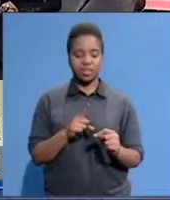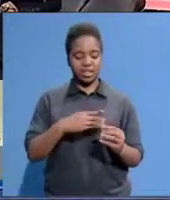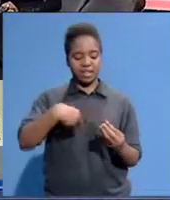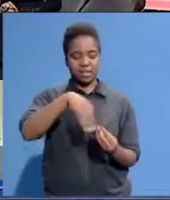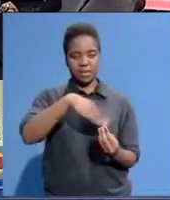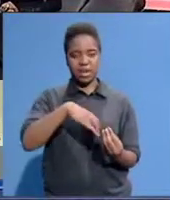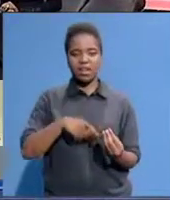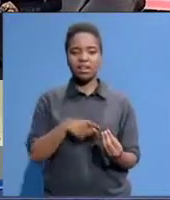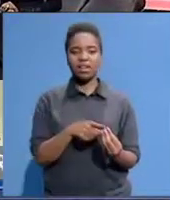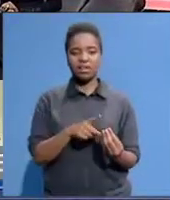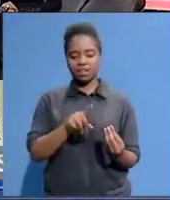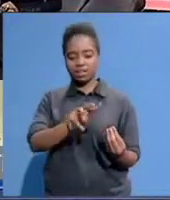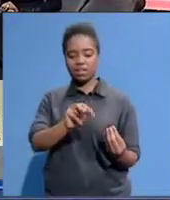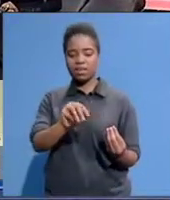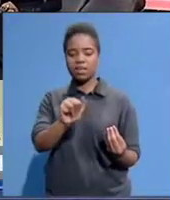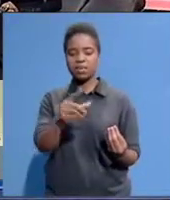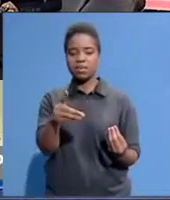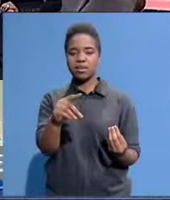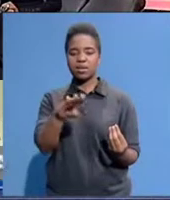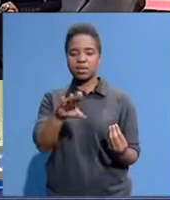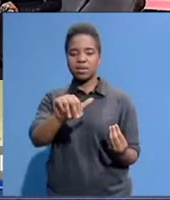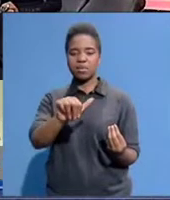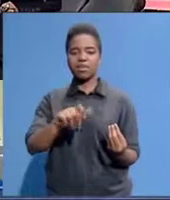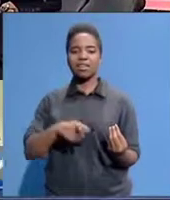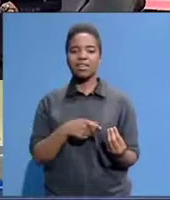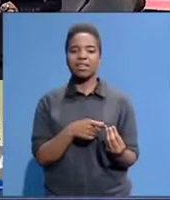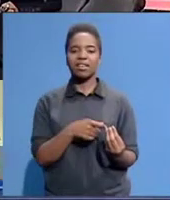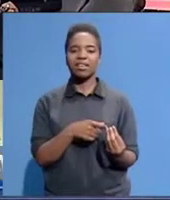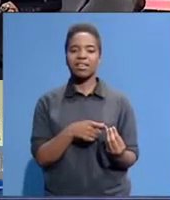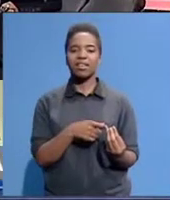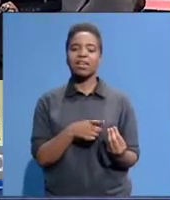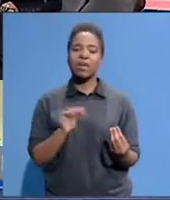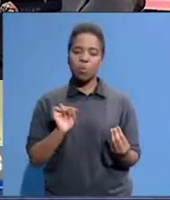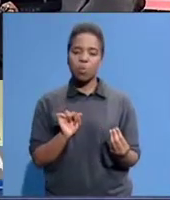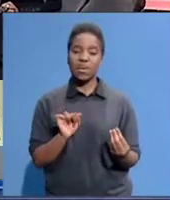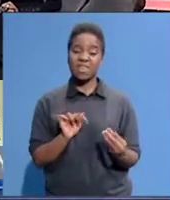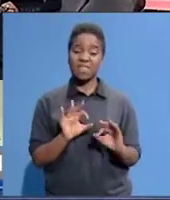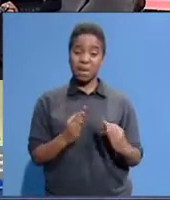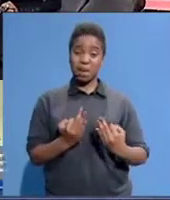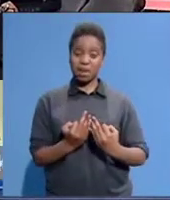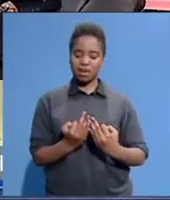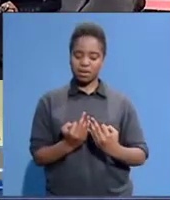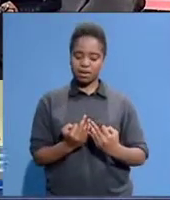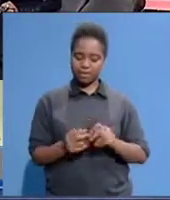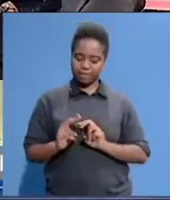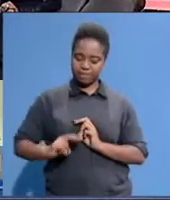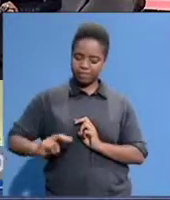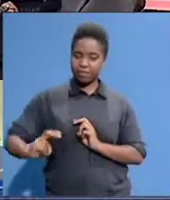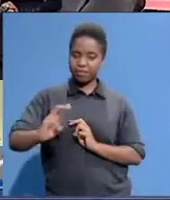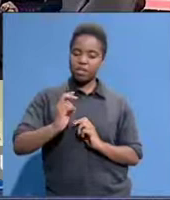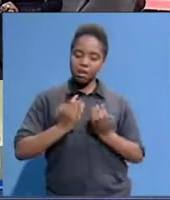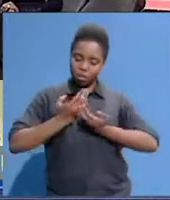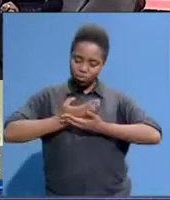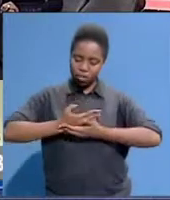or Madiba clan will be sitting with the coffin, guarding it throughout the night until the following